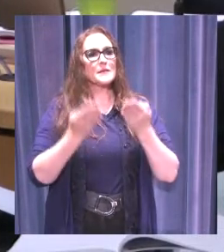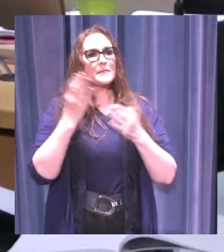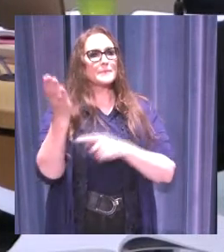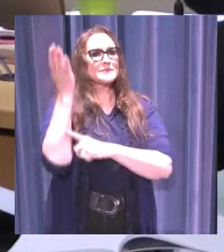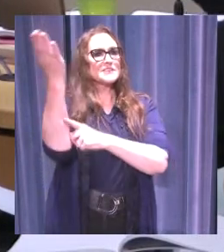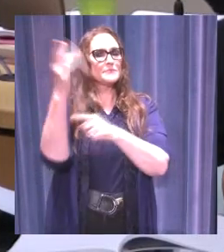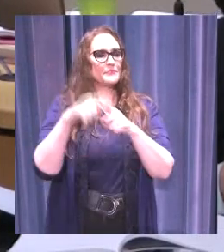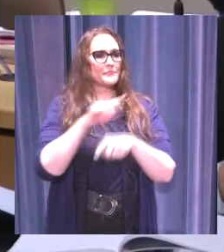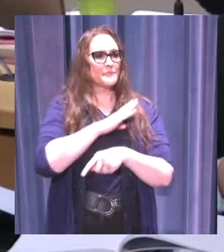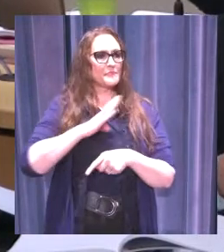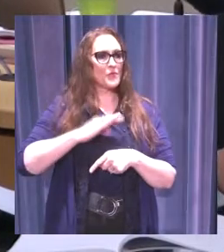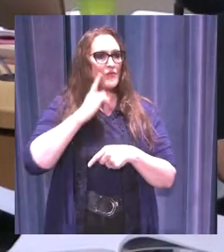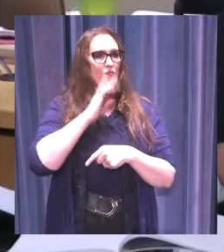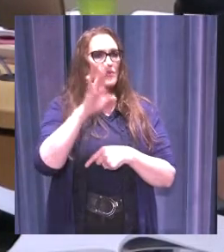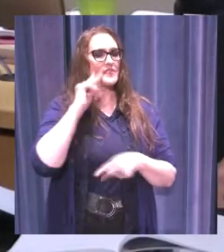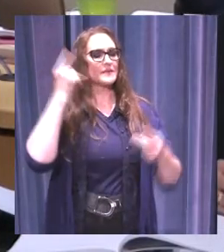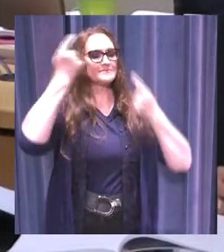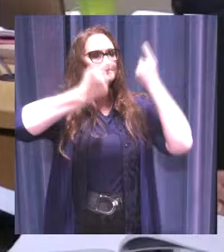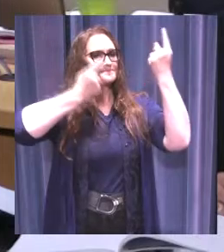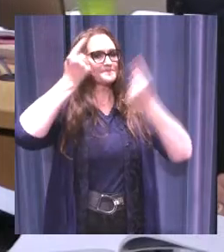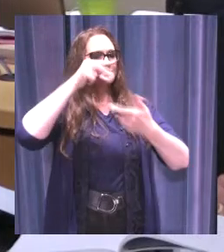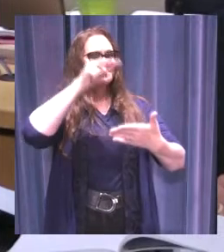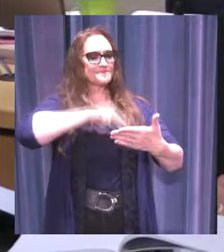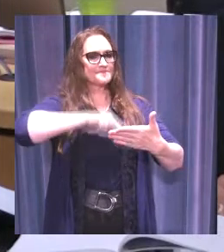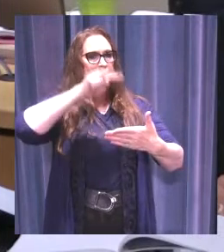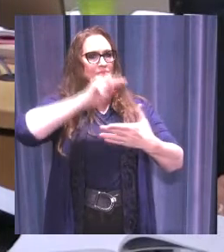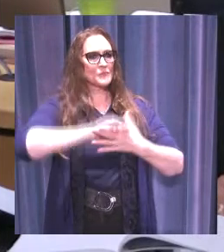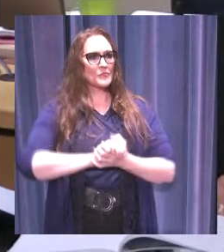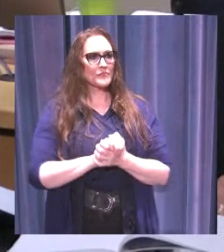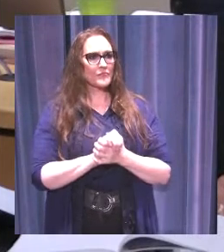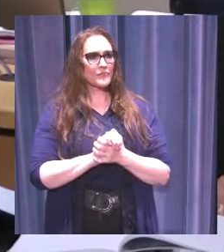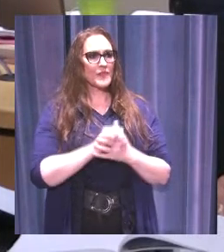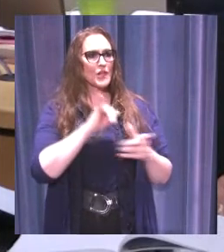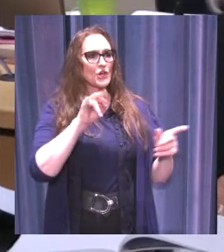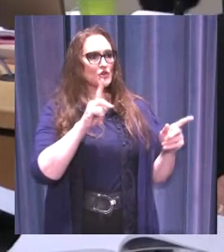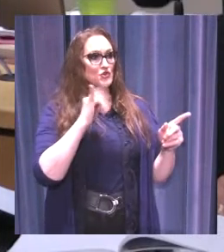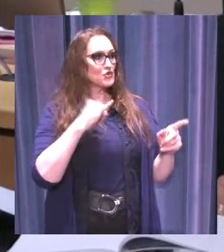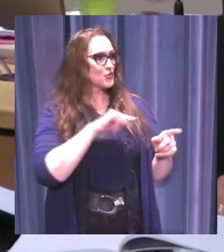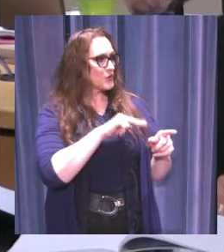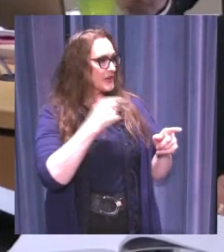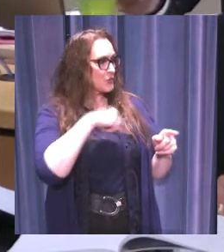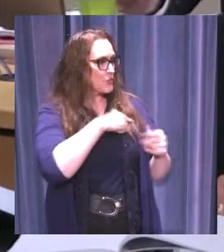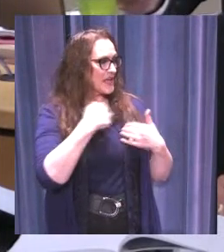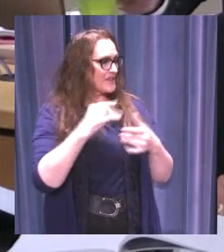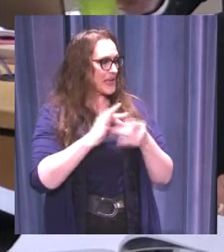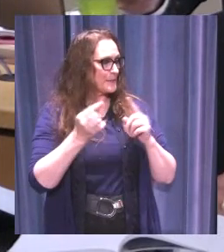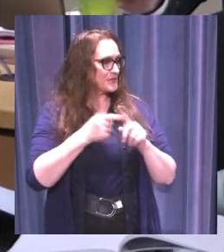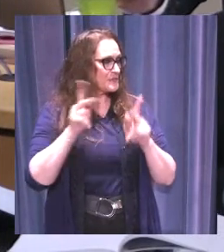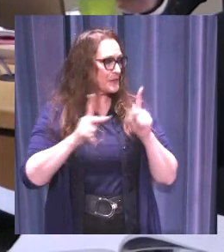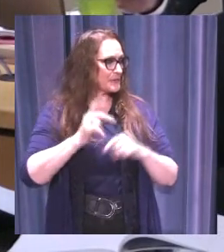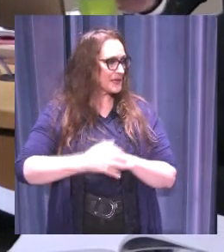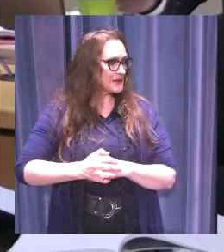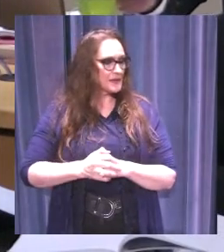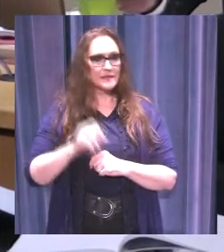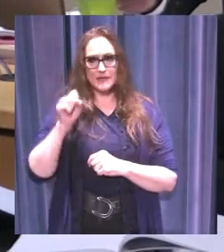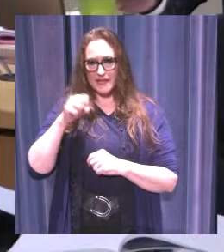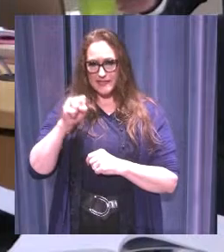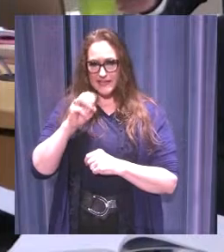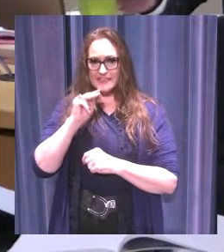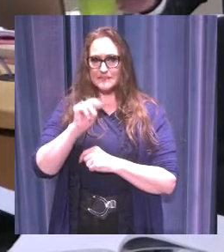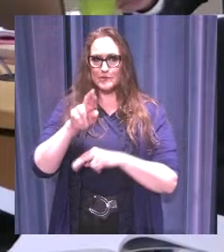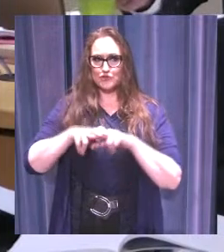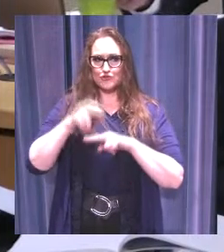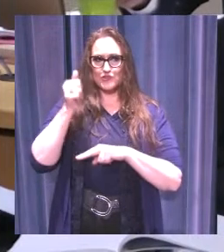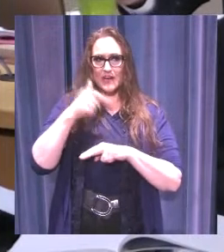to the board for its consideration. Jordan, do we have any comments from the public this evening? Yes, Mr.